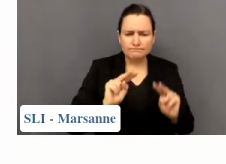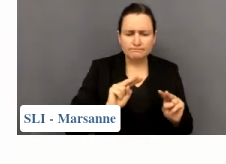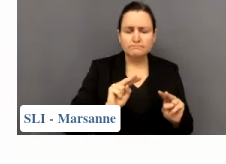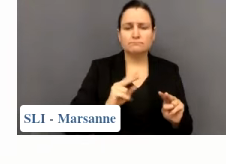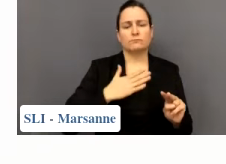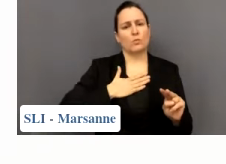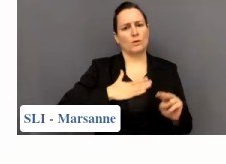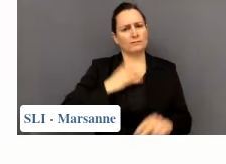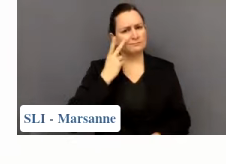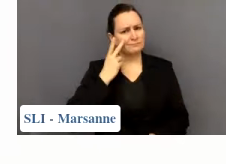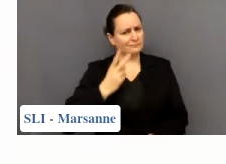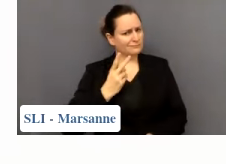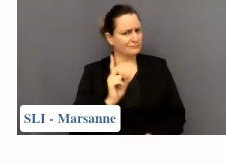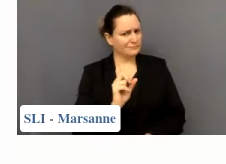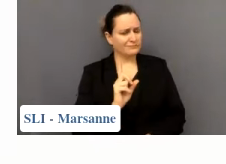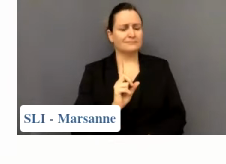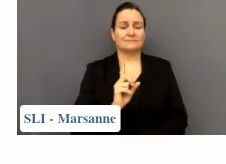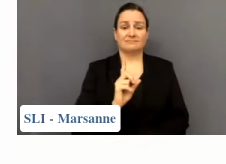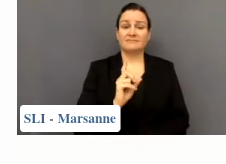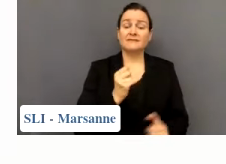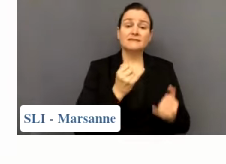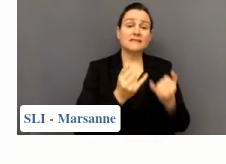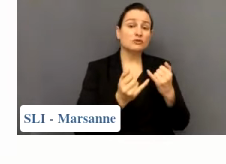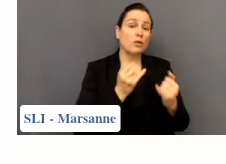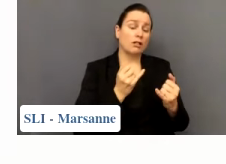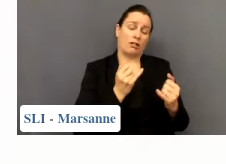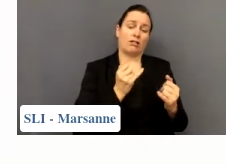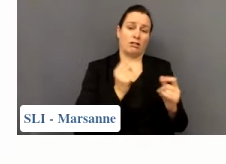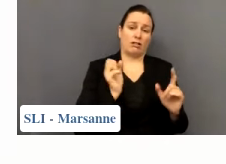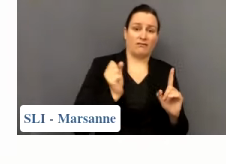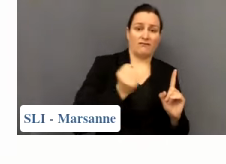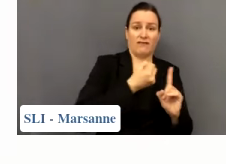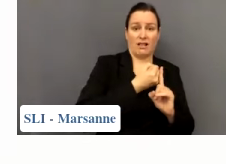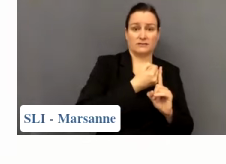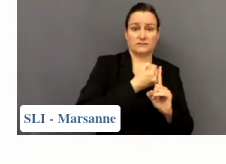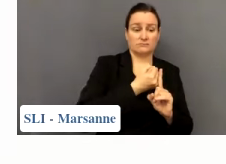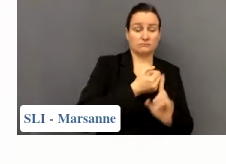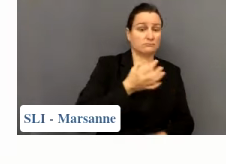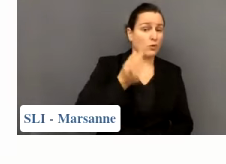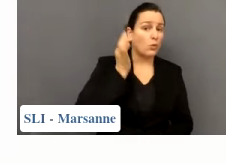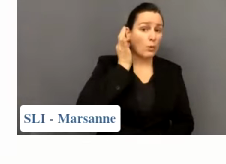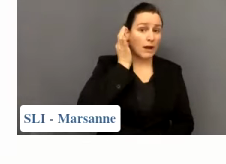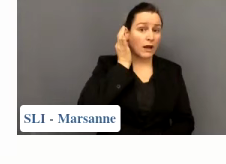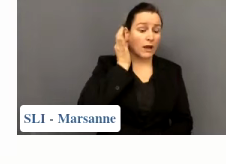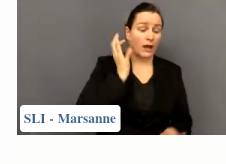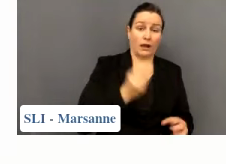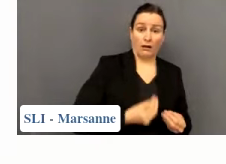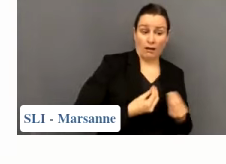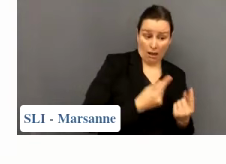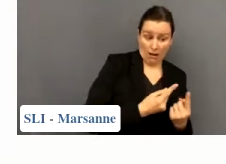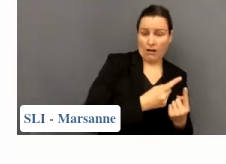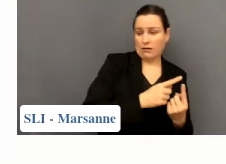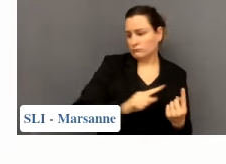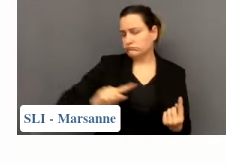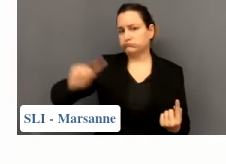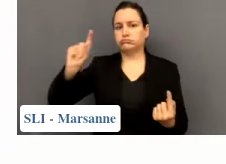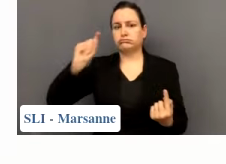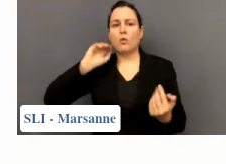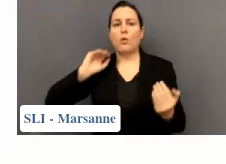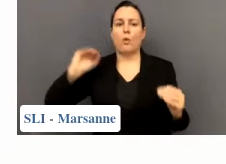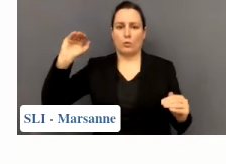and the impacts of sexual violence across a woman's life from childhood to adulthood. The research sought to understand the effects of